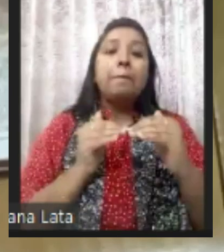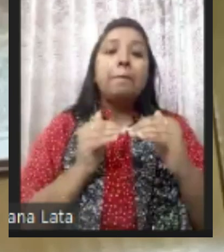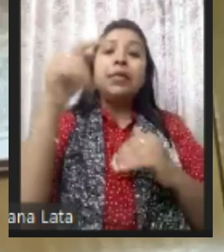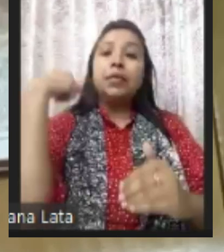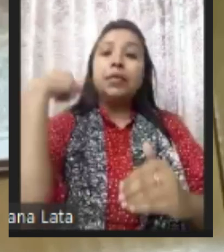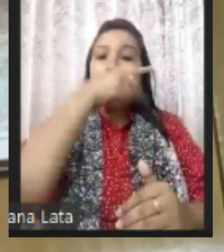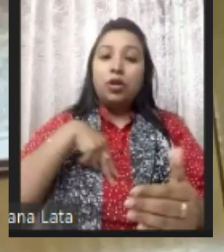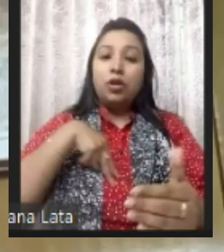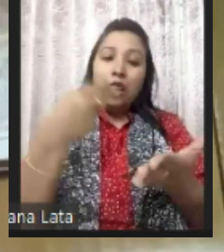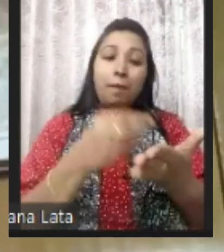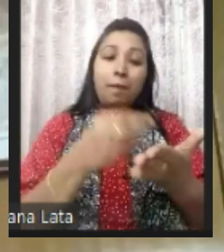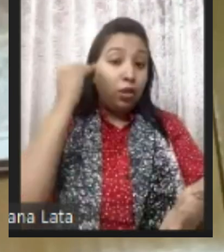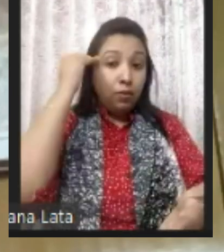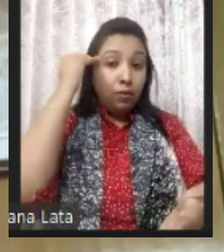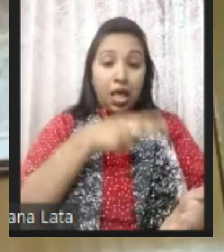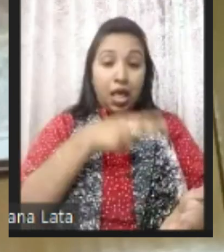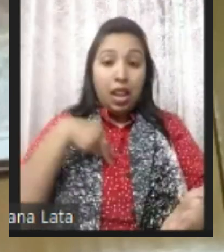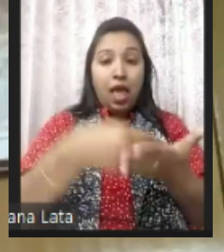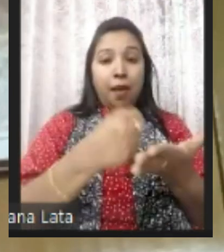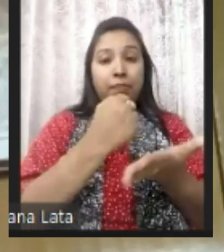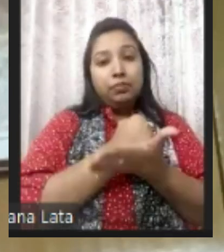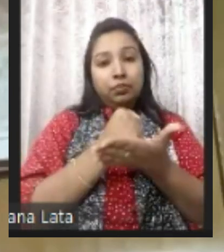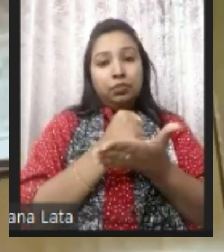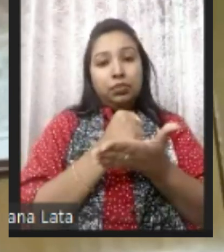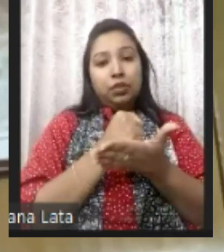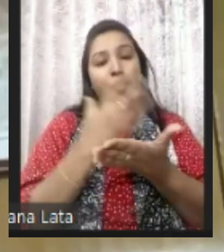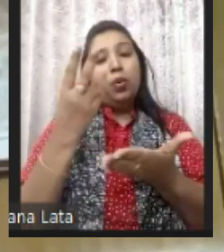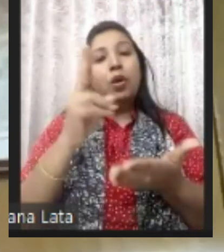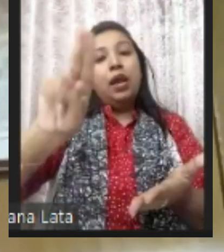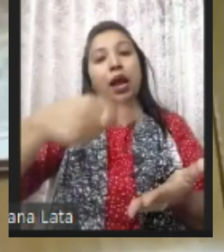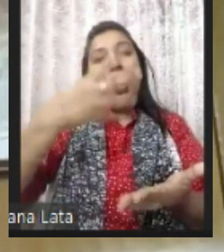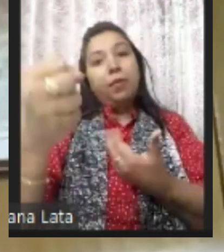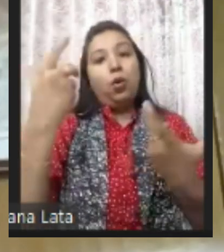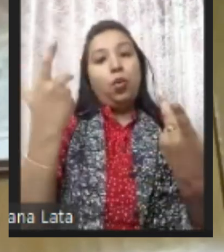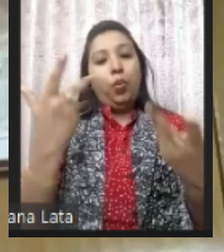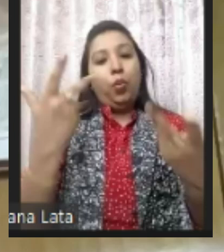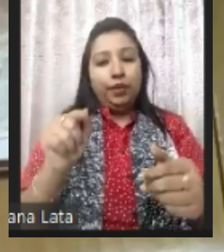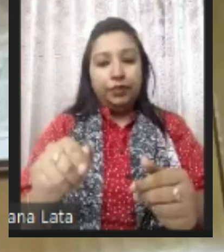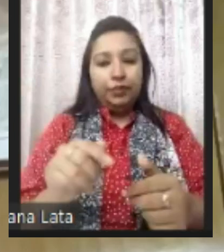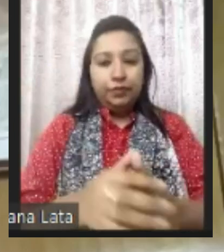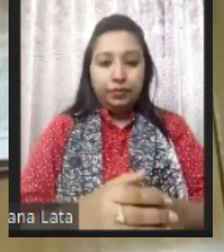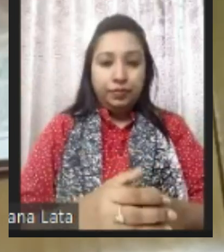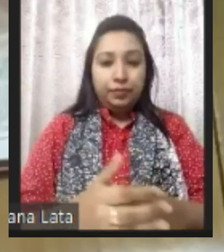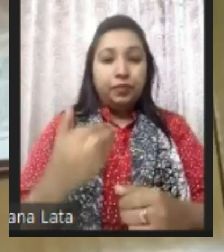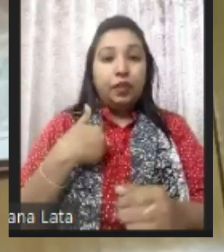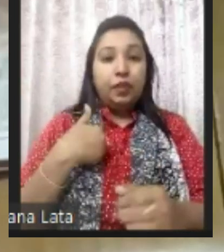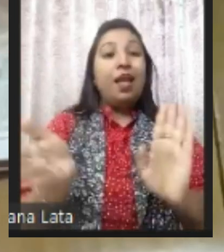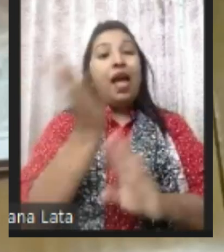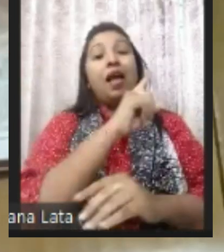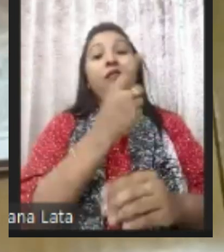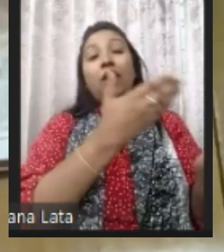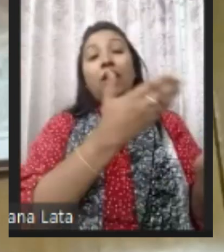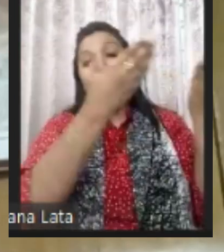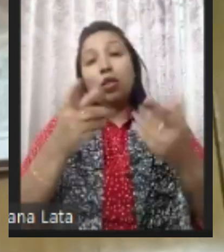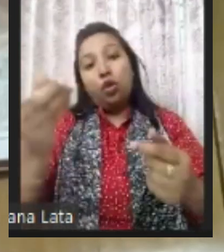persons with disabilities in their DIS system, as our chief guest already mentioned it. The government